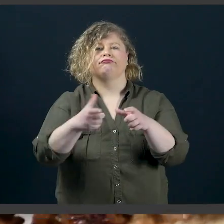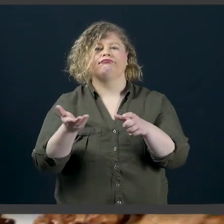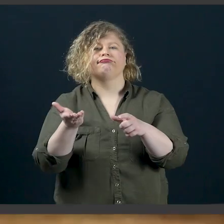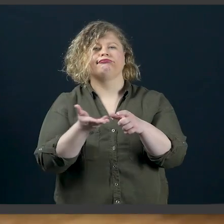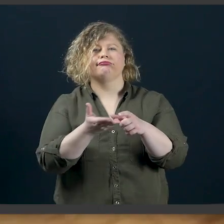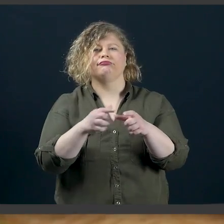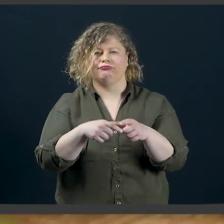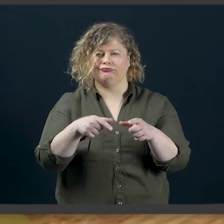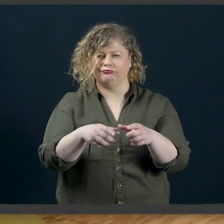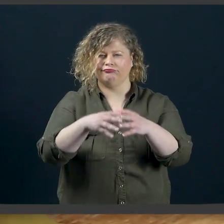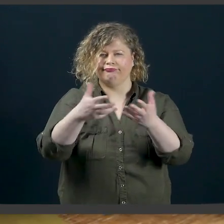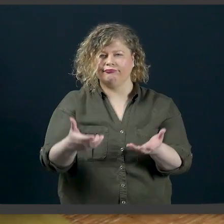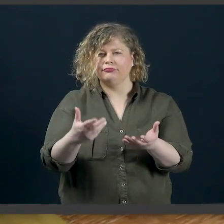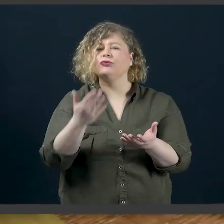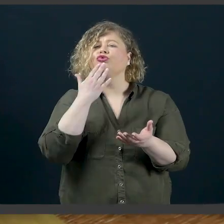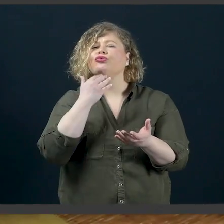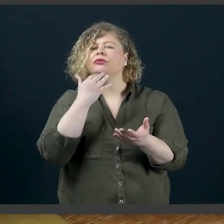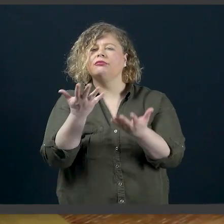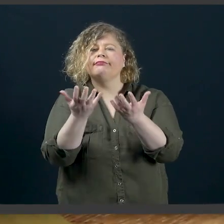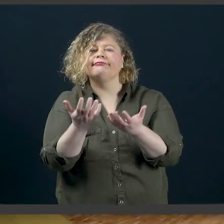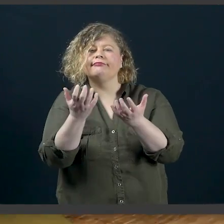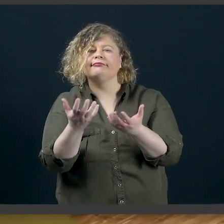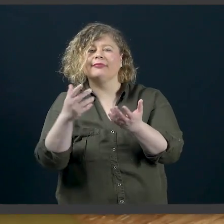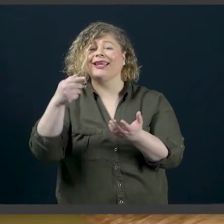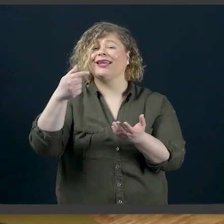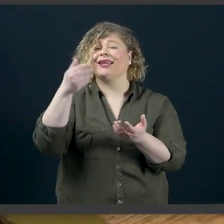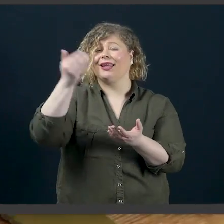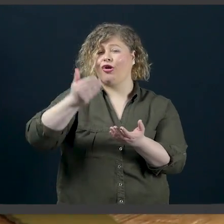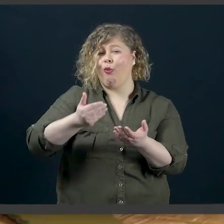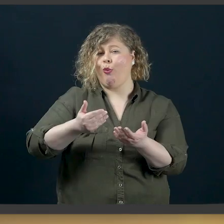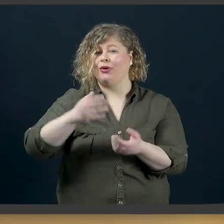Load it up with pieces of tender, juicy gyro.